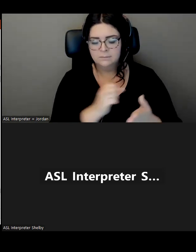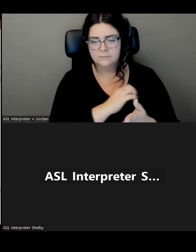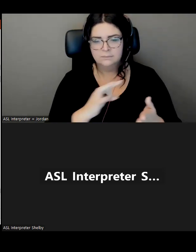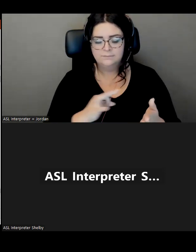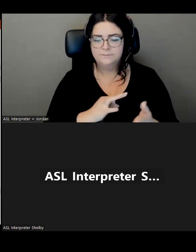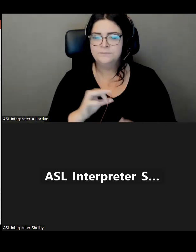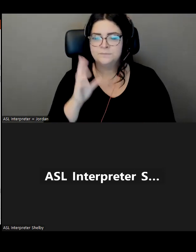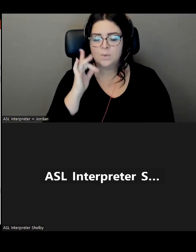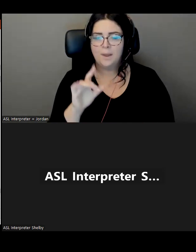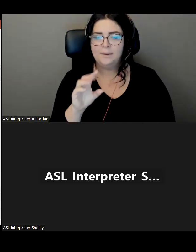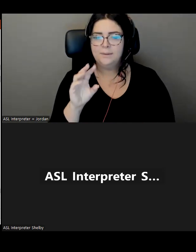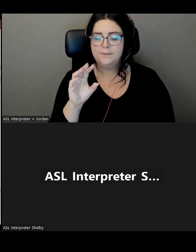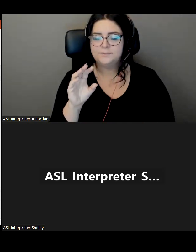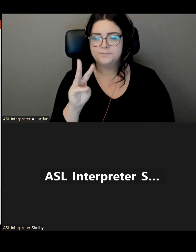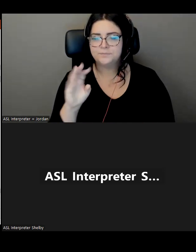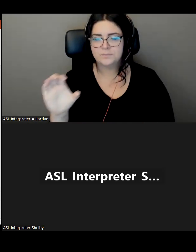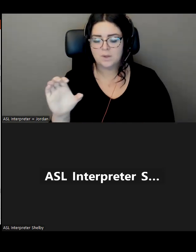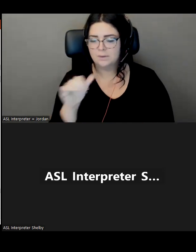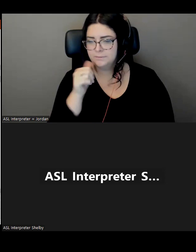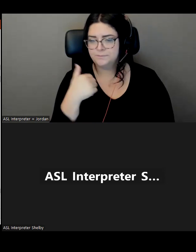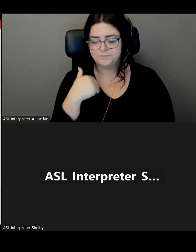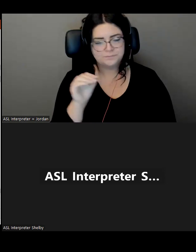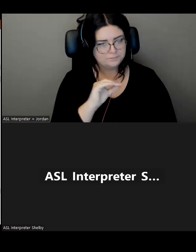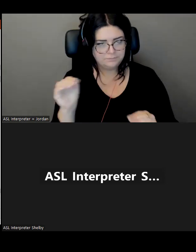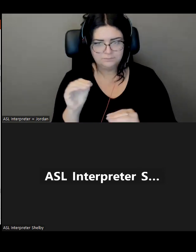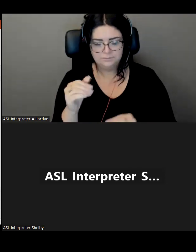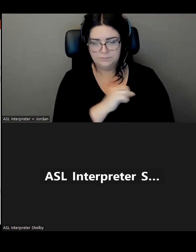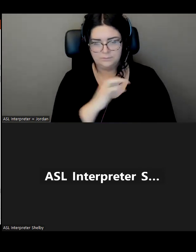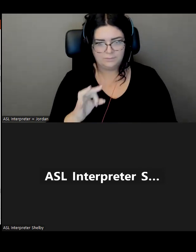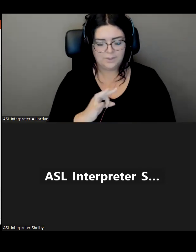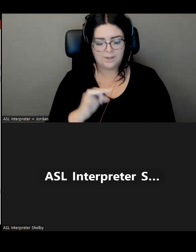that's a misconception. I think that's out there sometimes.